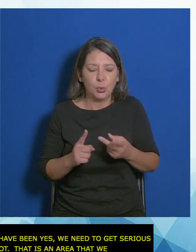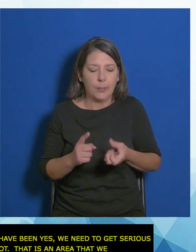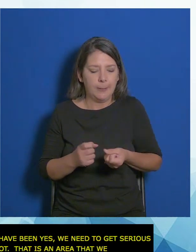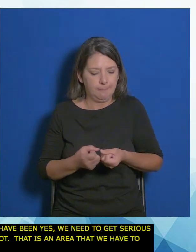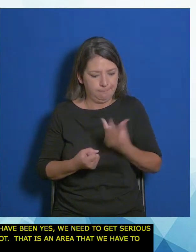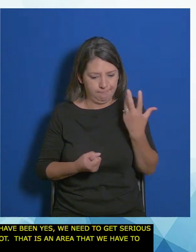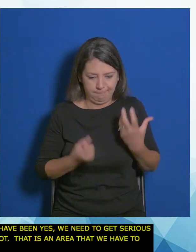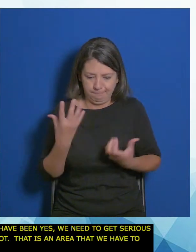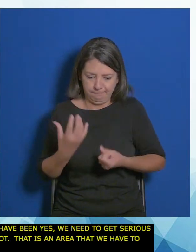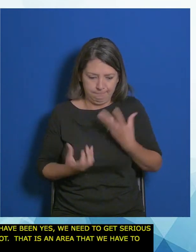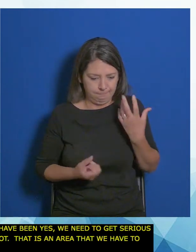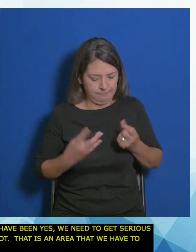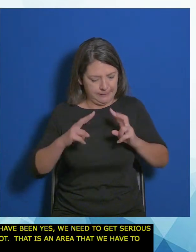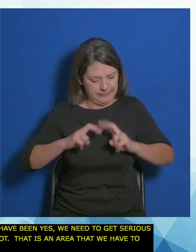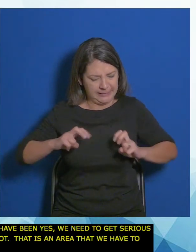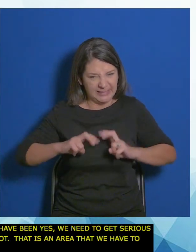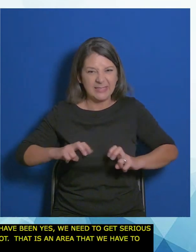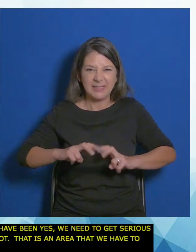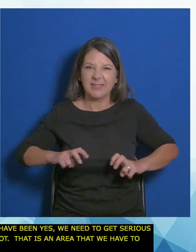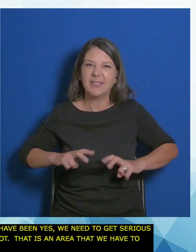dissect.